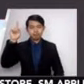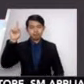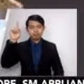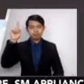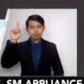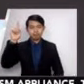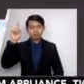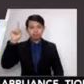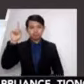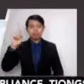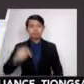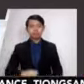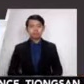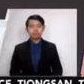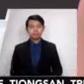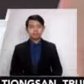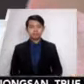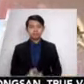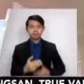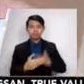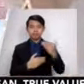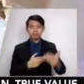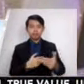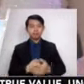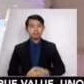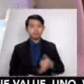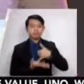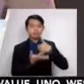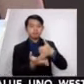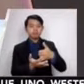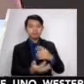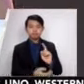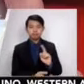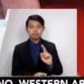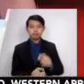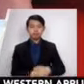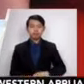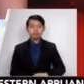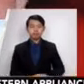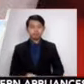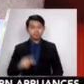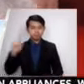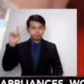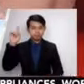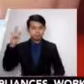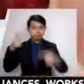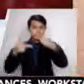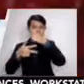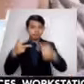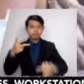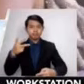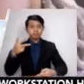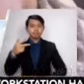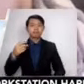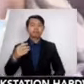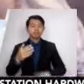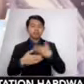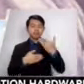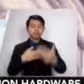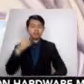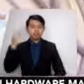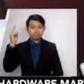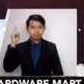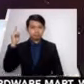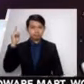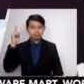Evangelista. Nakuha naman nina Andrea Torres, Sanya Lopez, Barbie Fortesa, Kailin